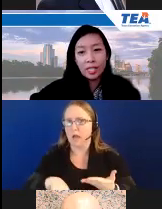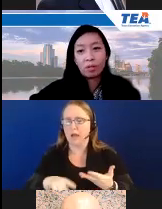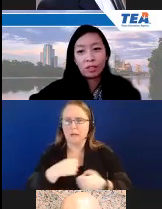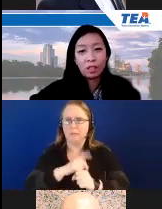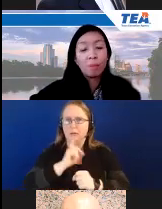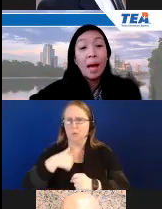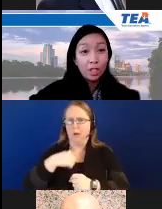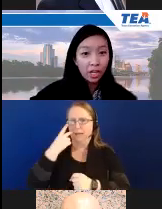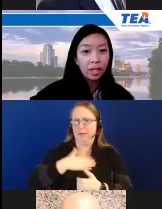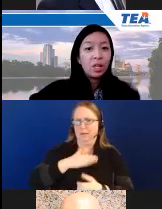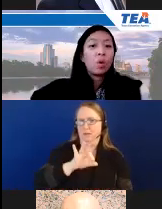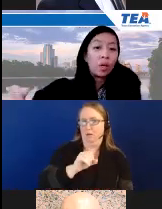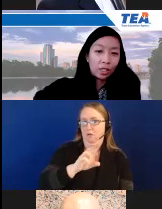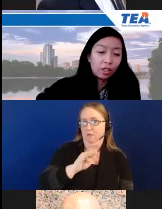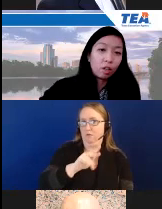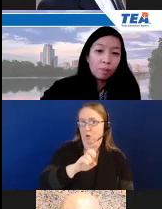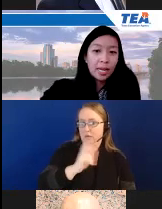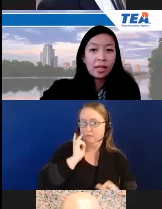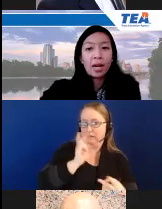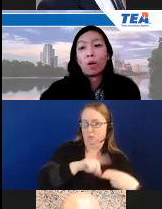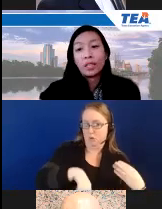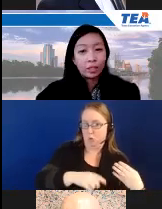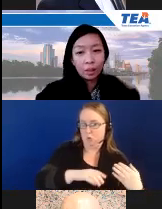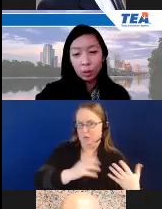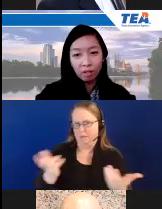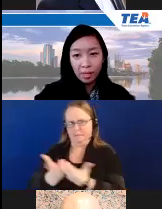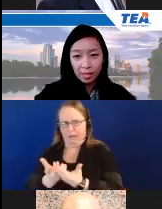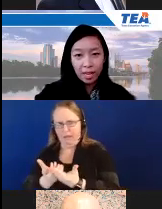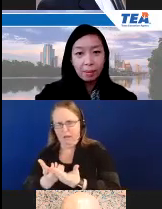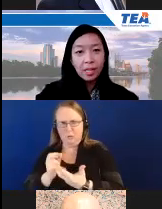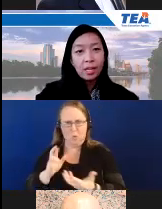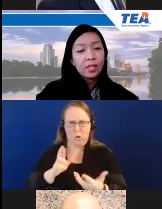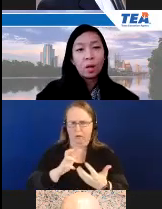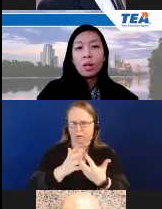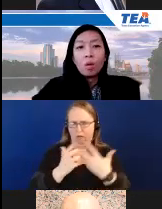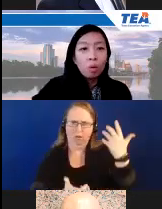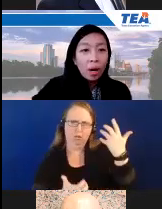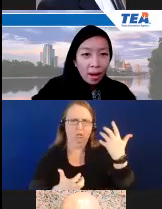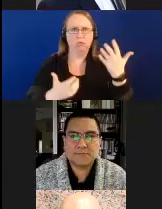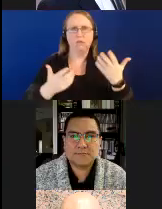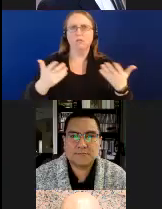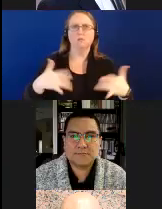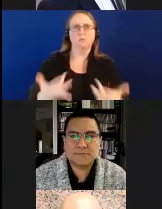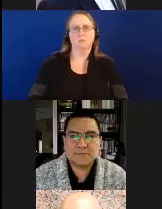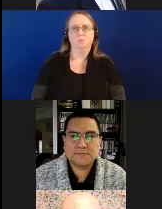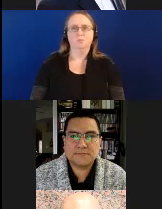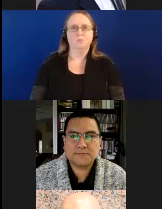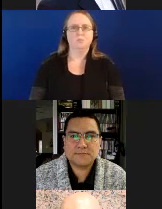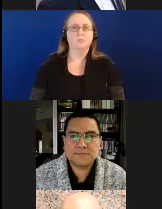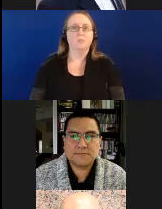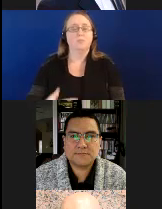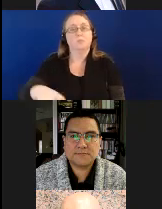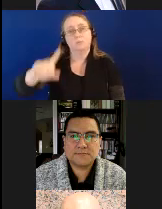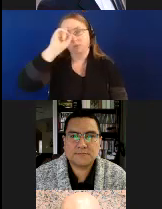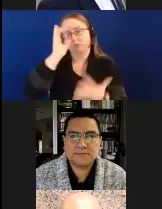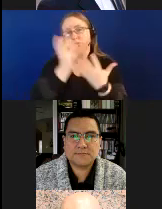formative assessment results matching with your interims data, or is there some sort of misalignment? So I think it's really important